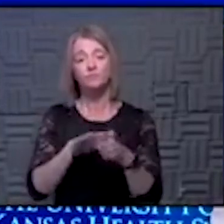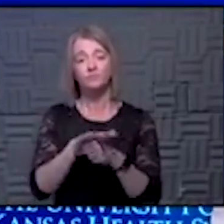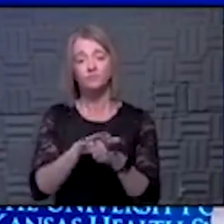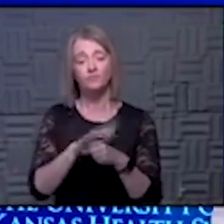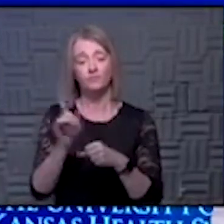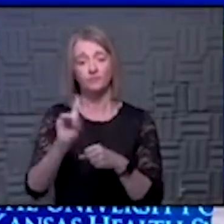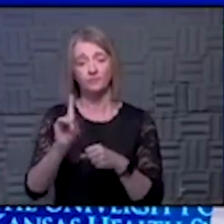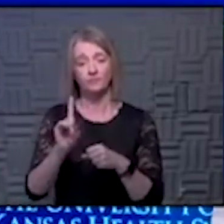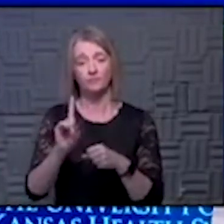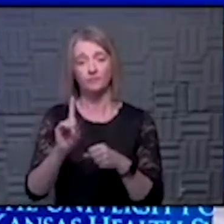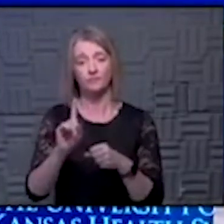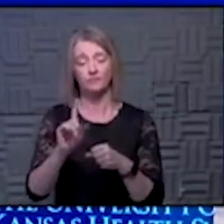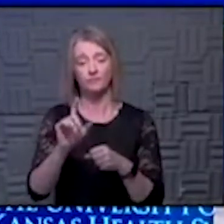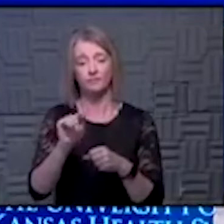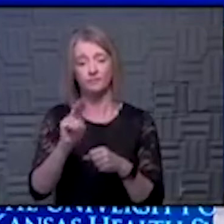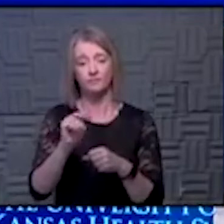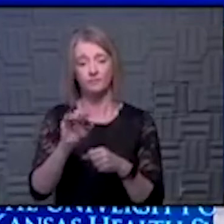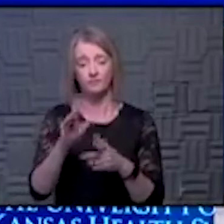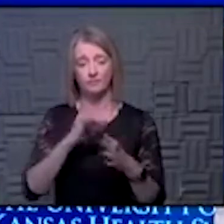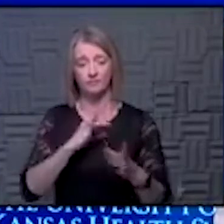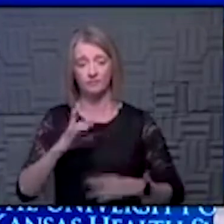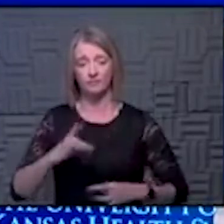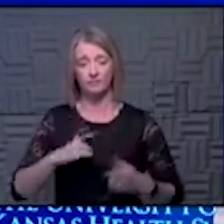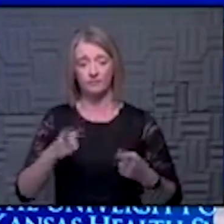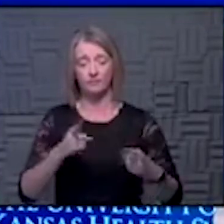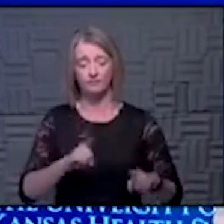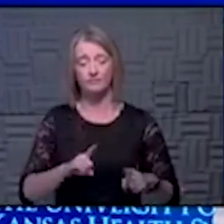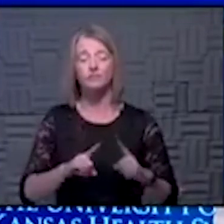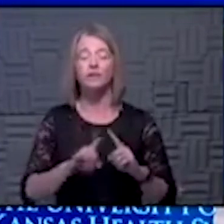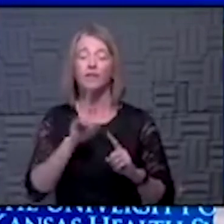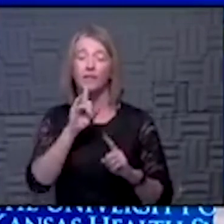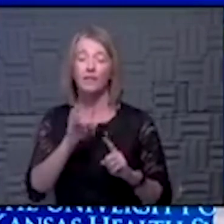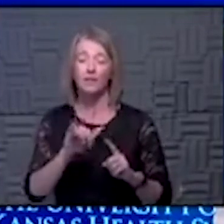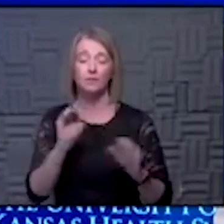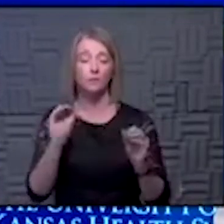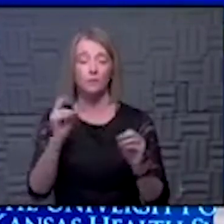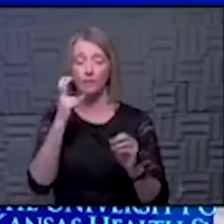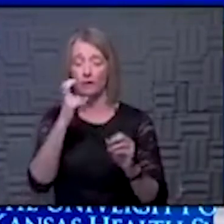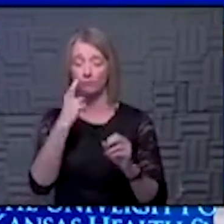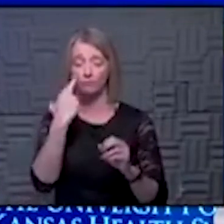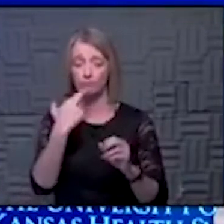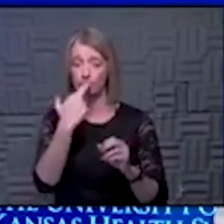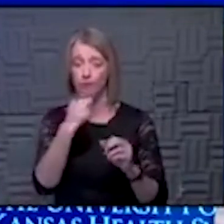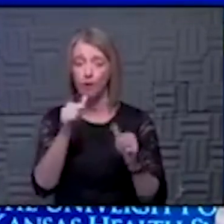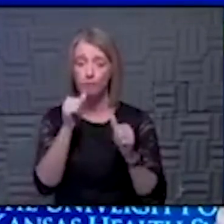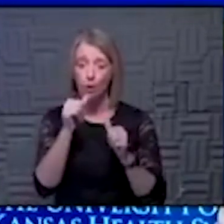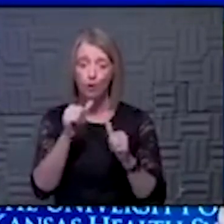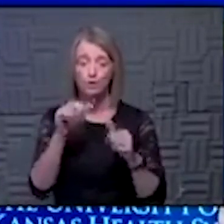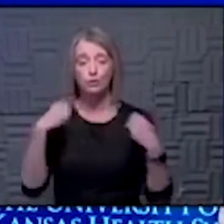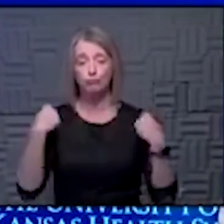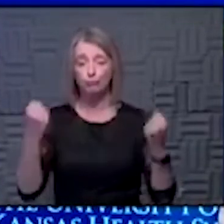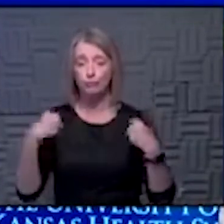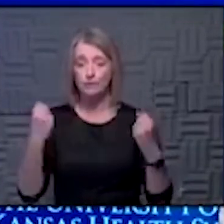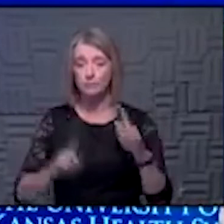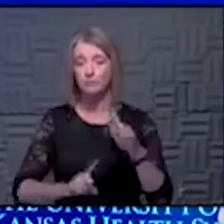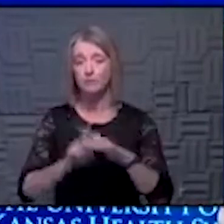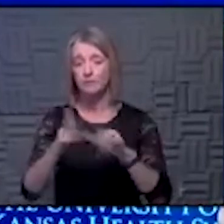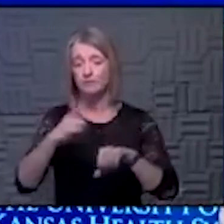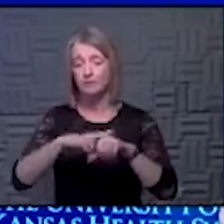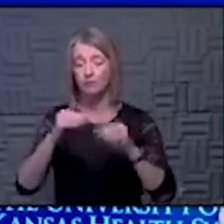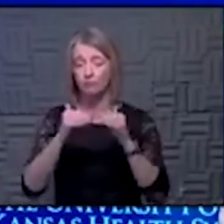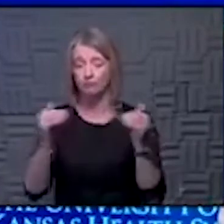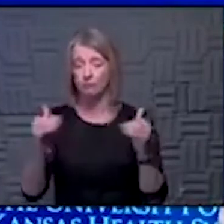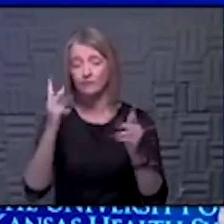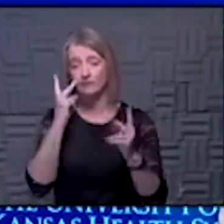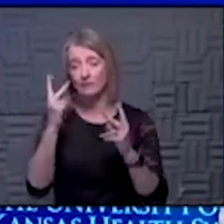about where transmission is occurring. And I think Dana mentioned there's no doubt restaurants and bars and gyms have popped up at the national level. We've